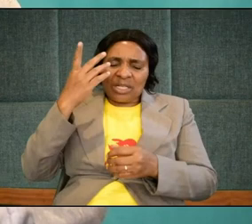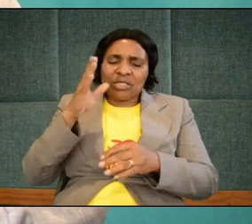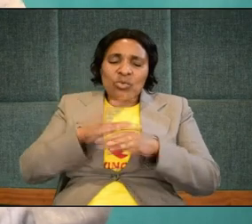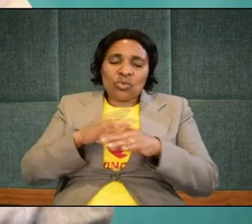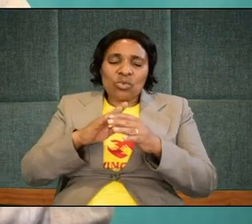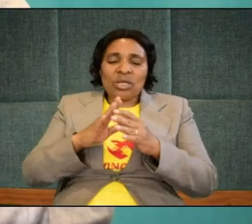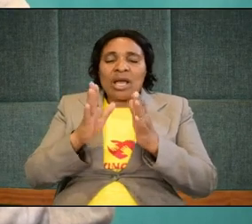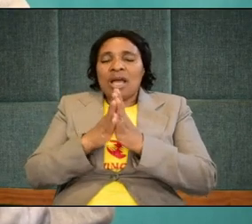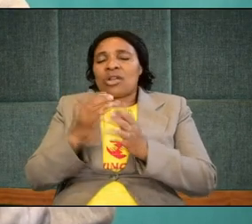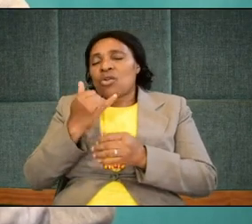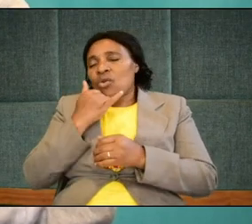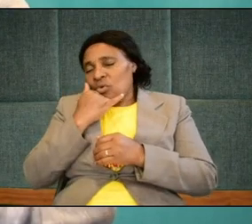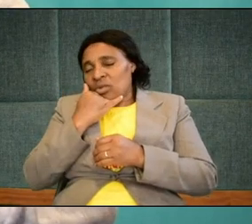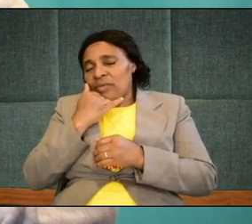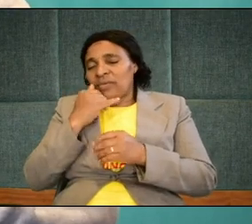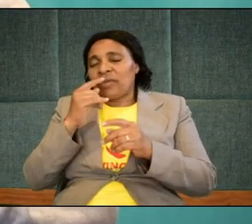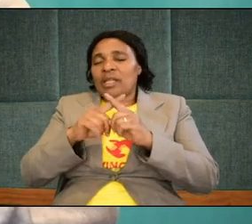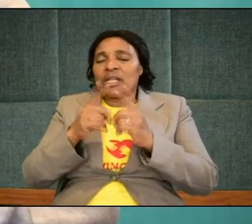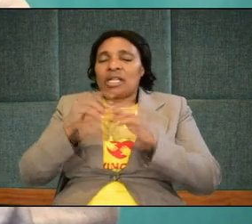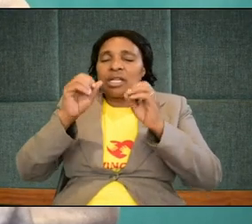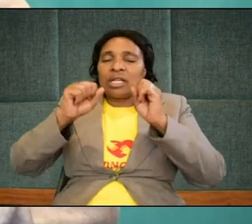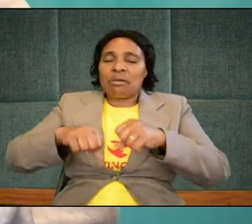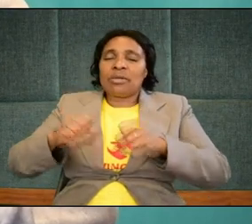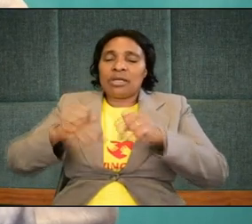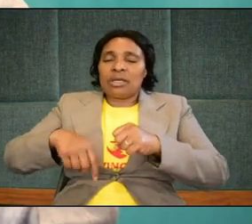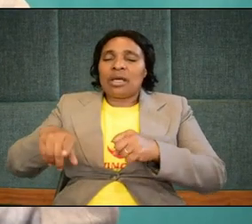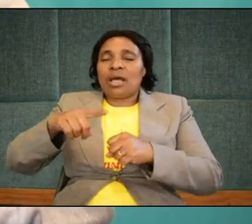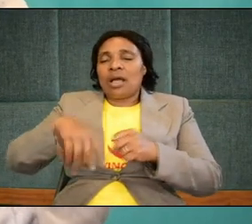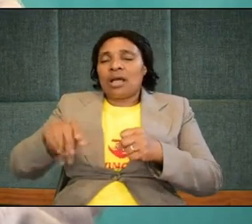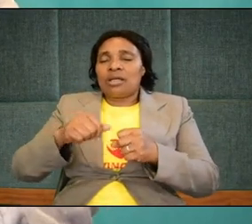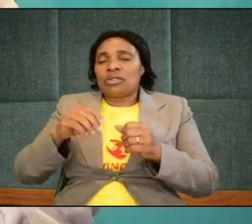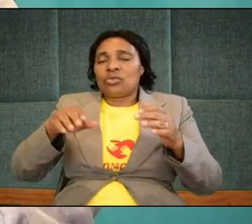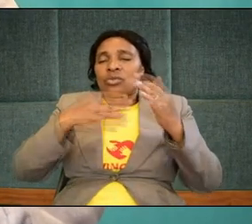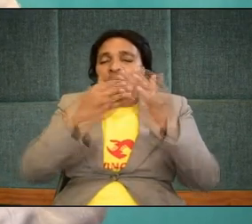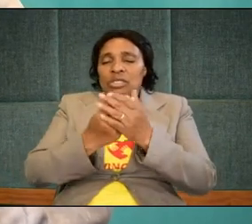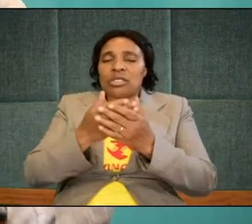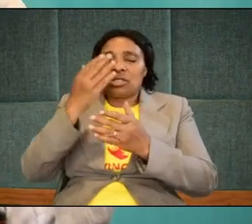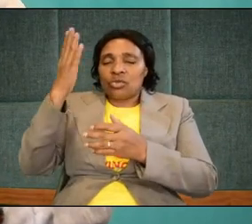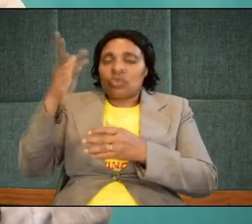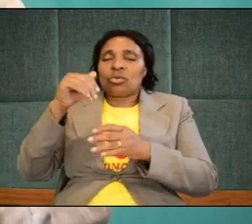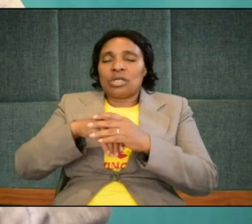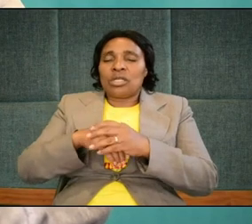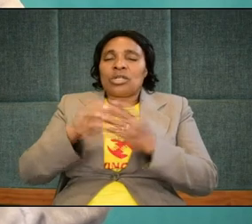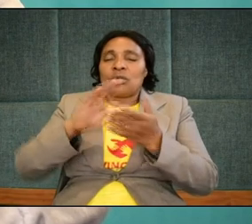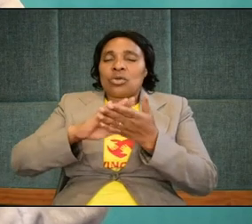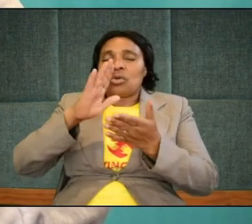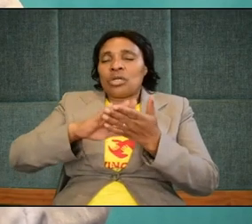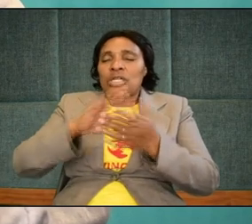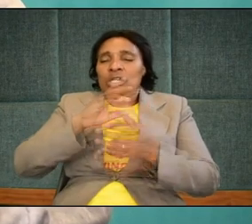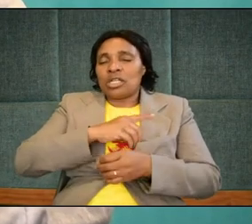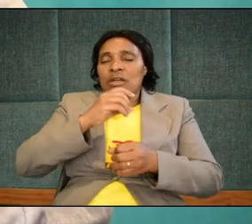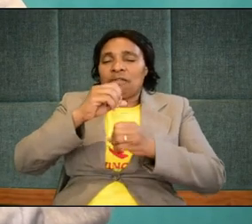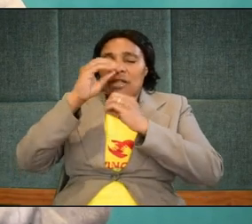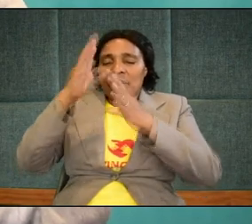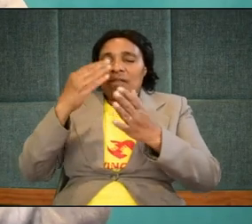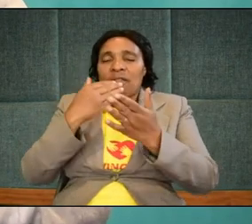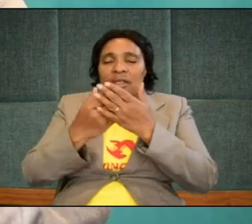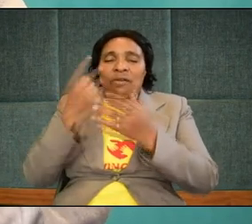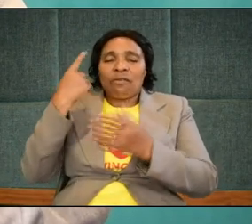evil, and enabling us to reach out in you in glory, O dear Father. Thank you for